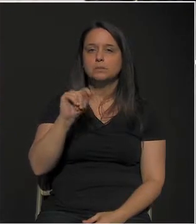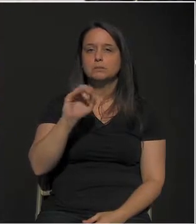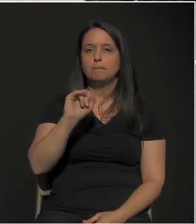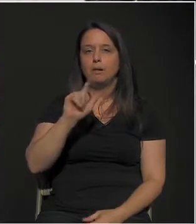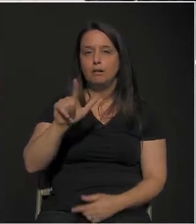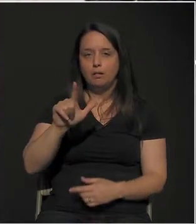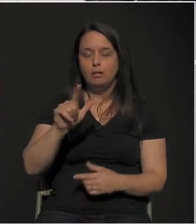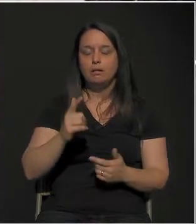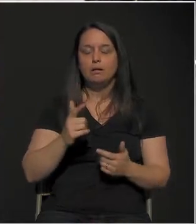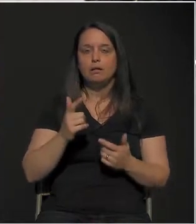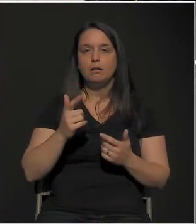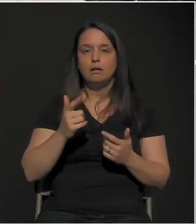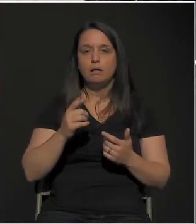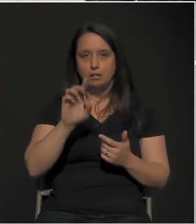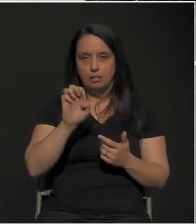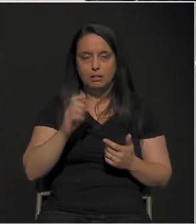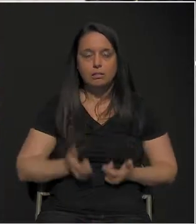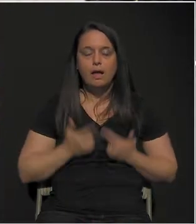life.